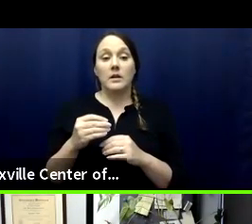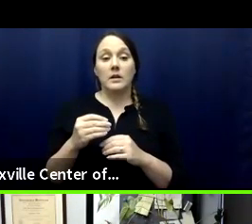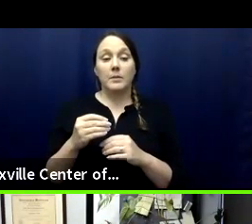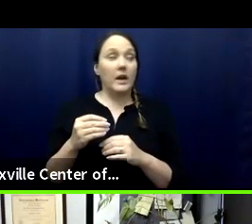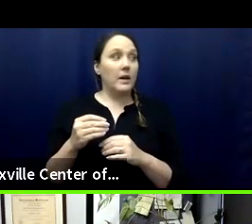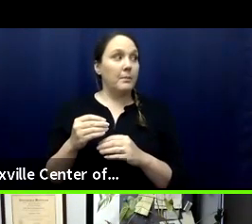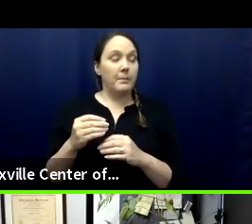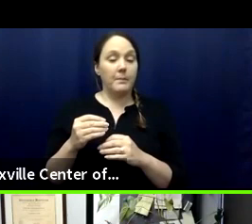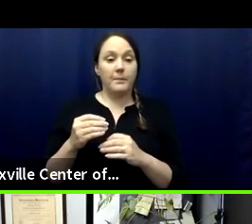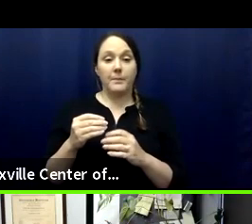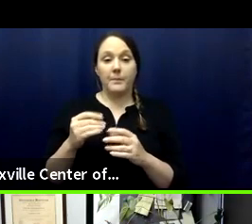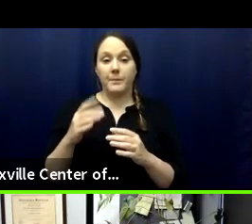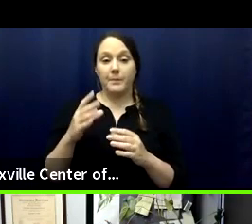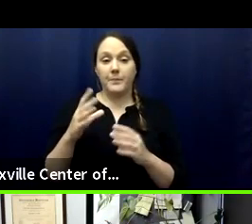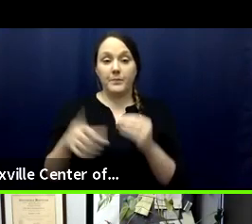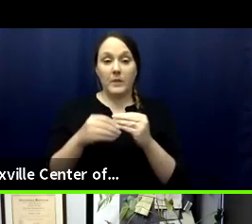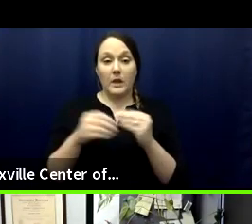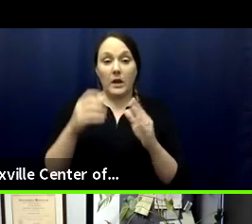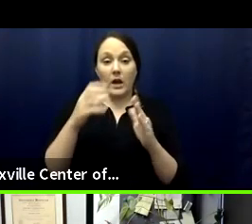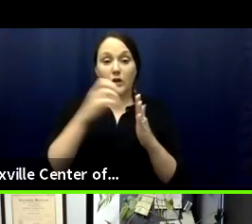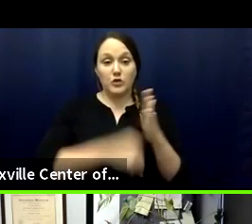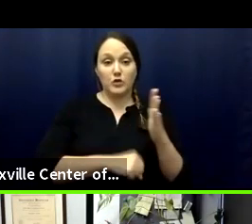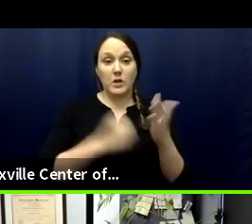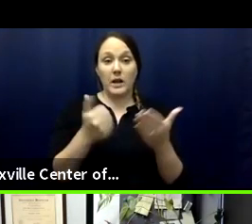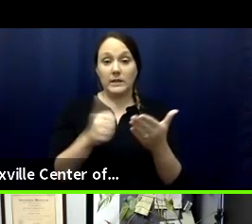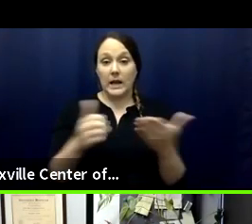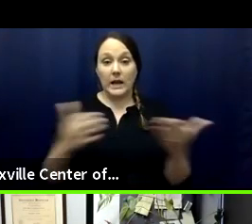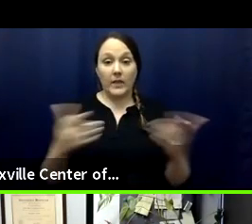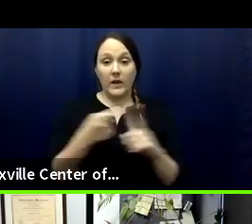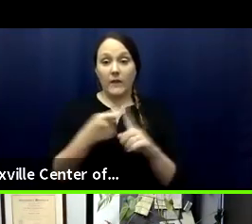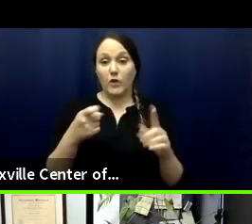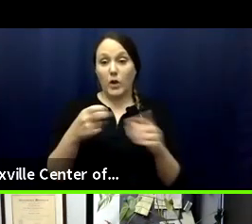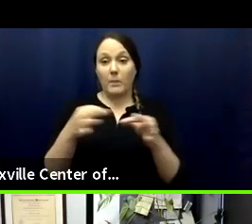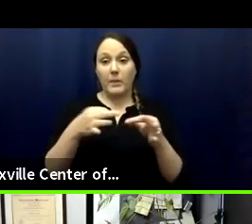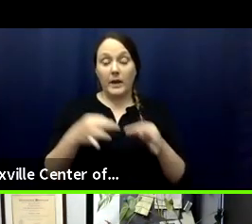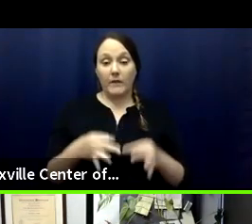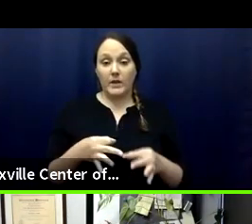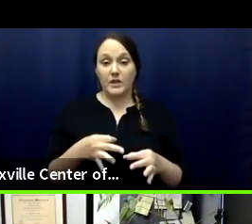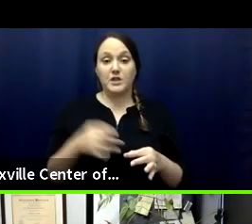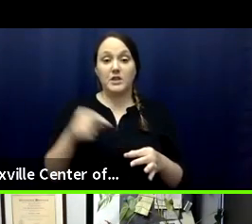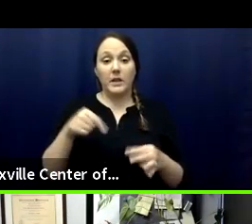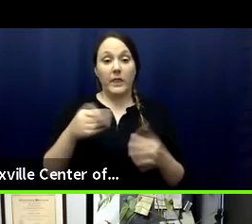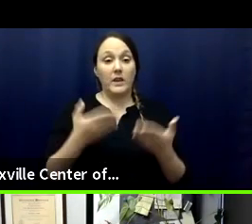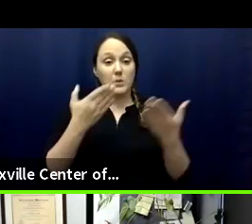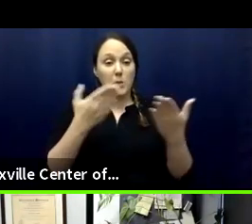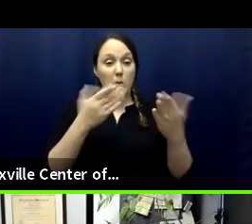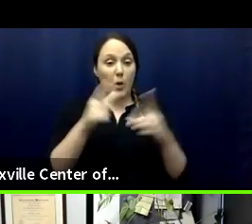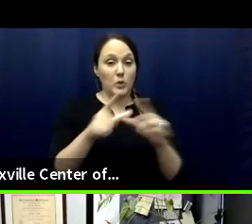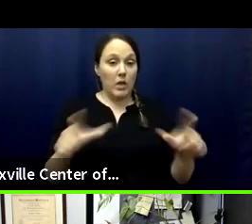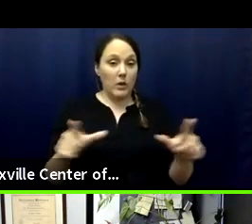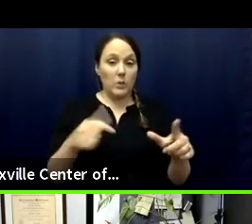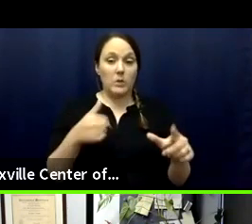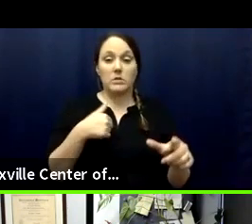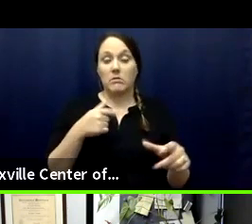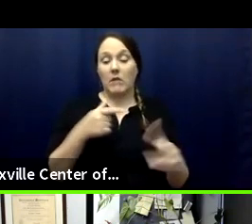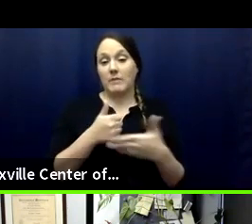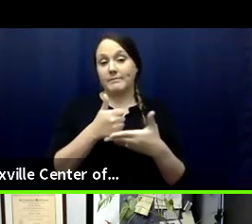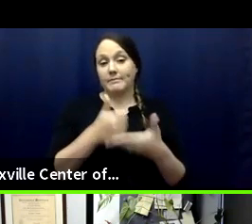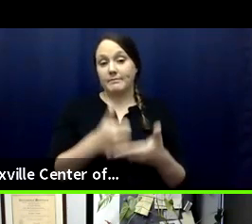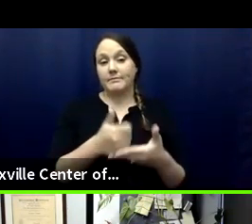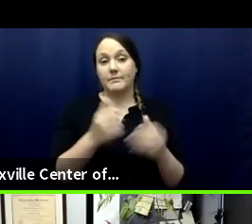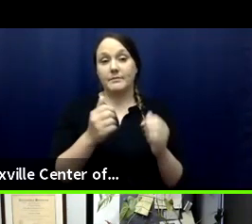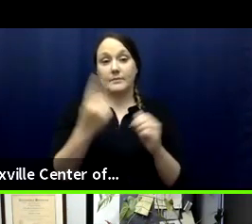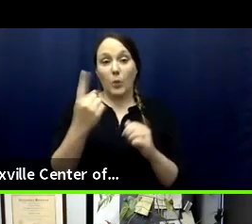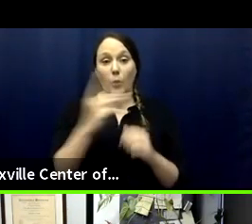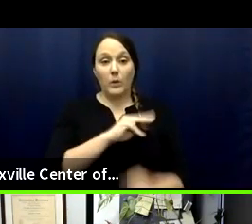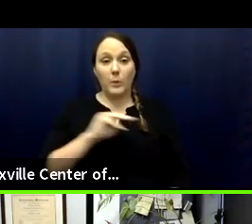whether to add or subtract anything from those definitions. This is a proposed language that I assisted one of the members